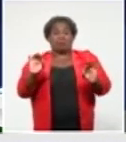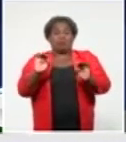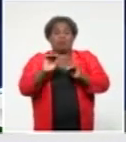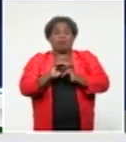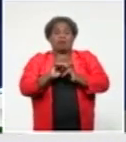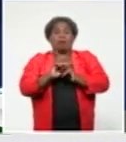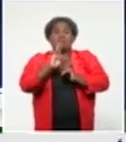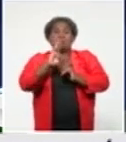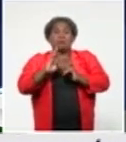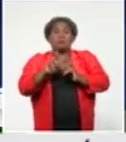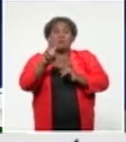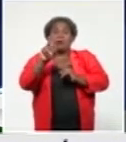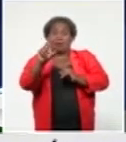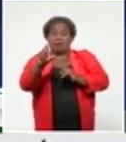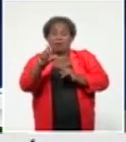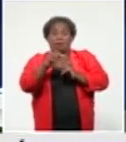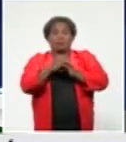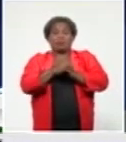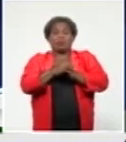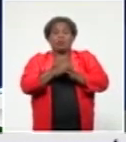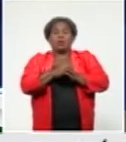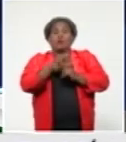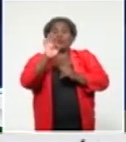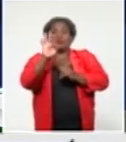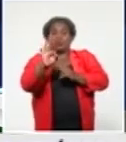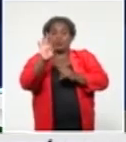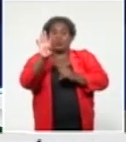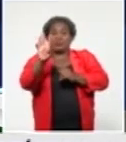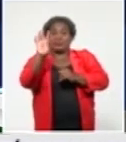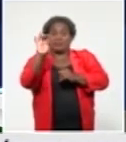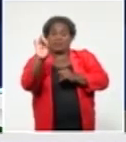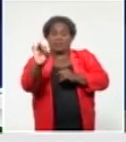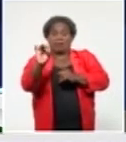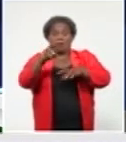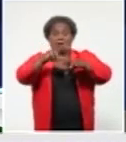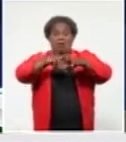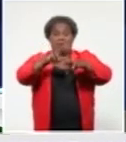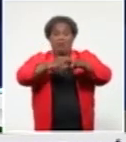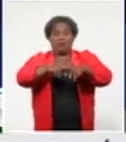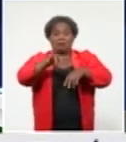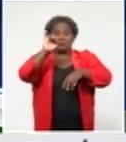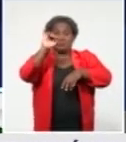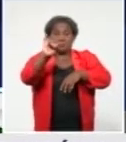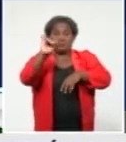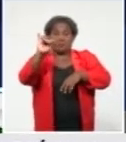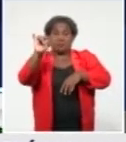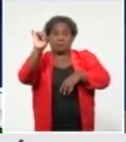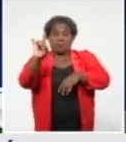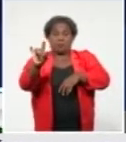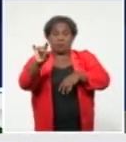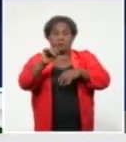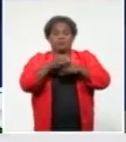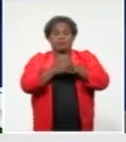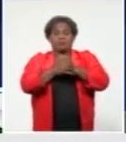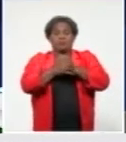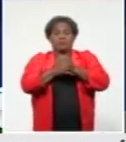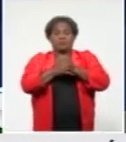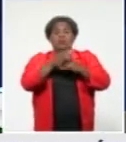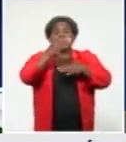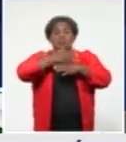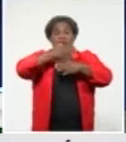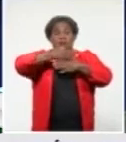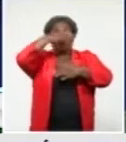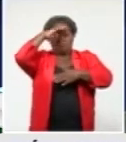At Havana, 669. At Santiago de Cuba, 281. At the Genetic Engineering and